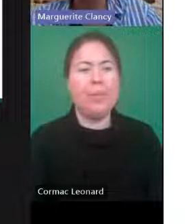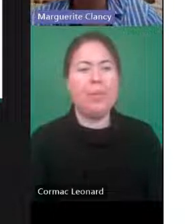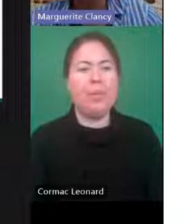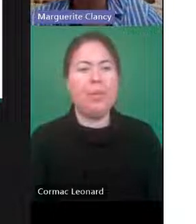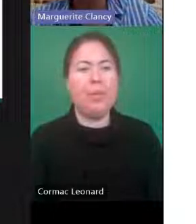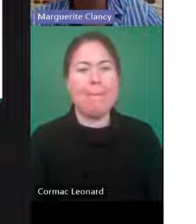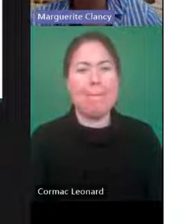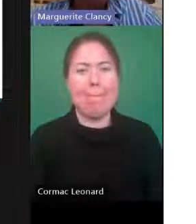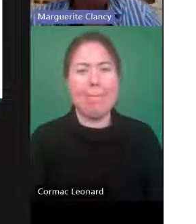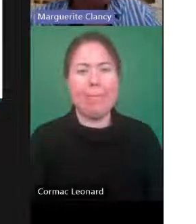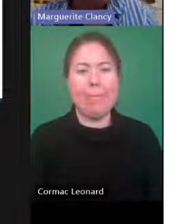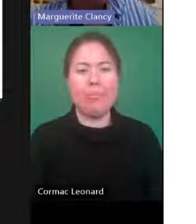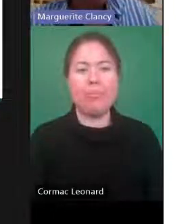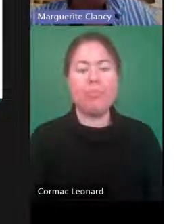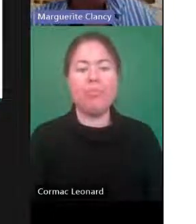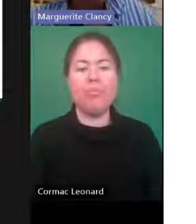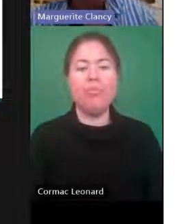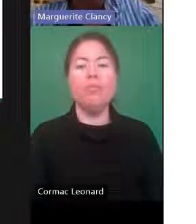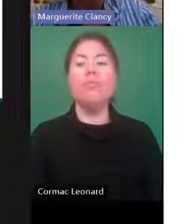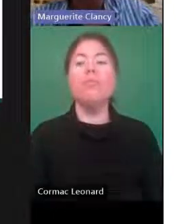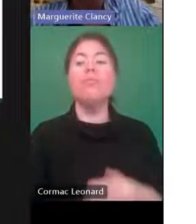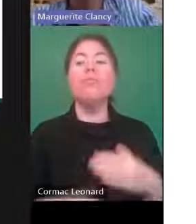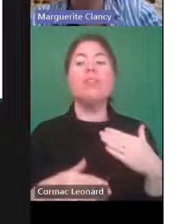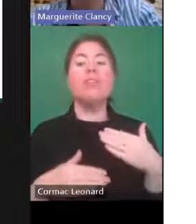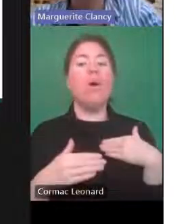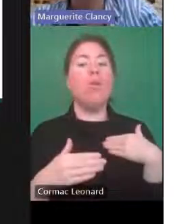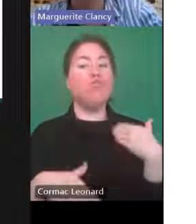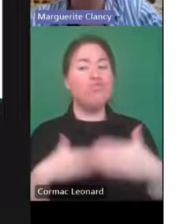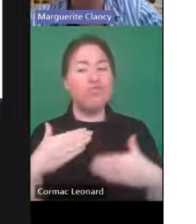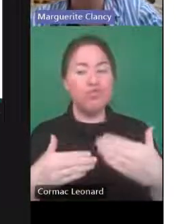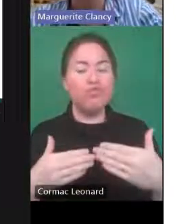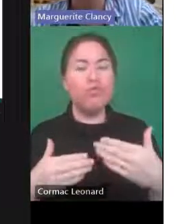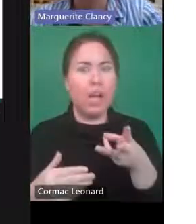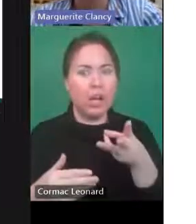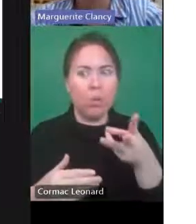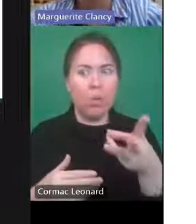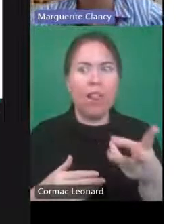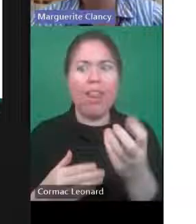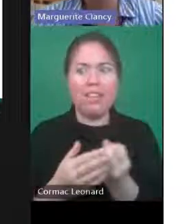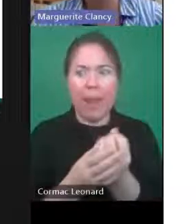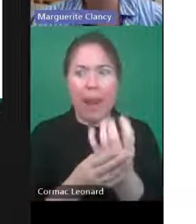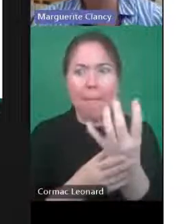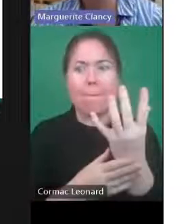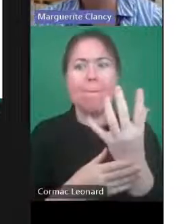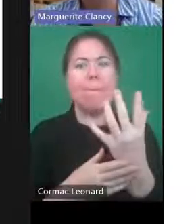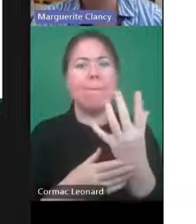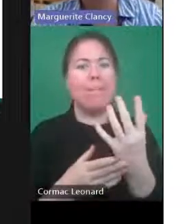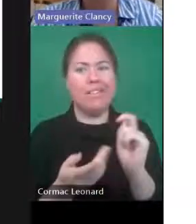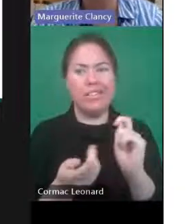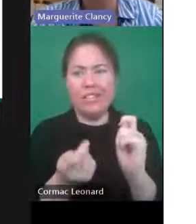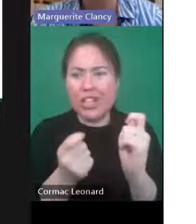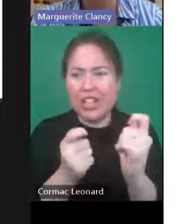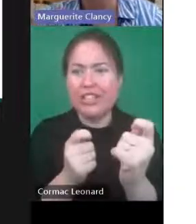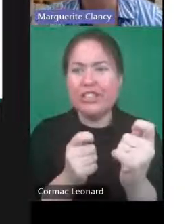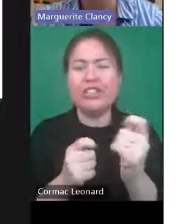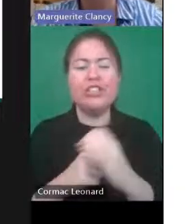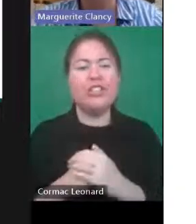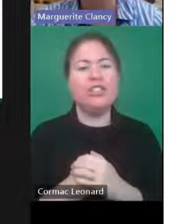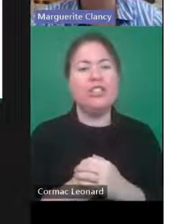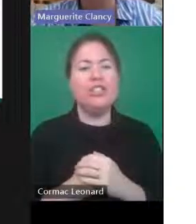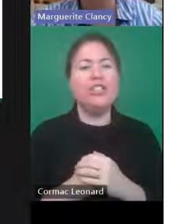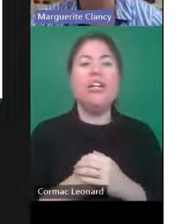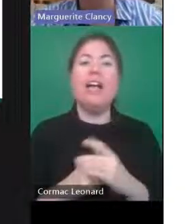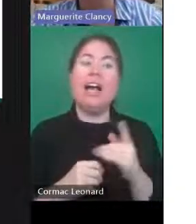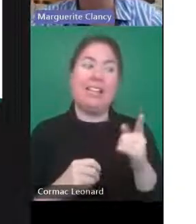So over time, that this is going to evolve, and potentially that, as the